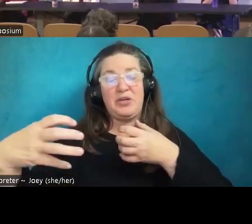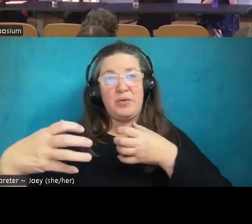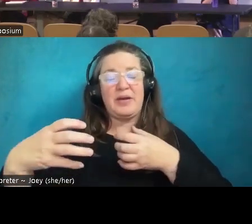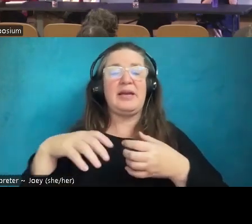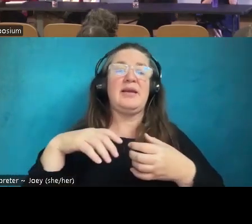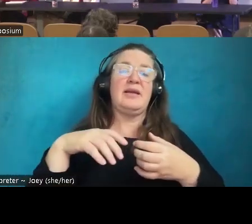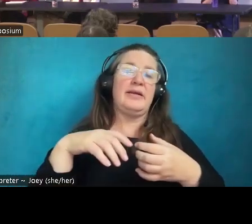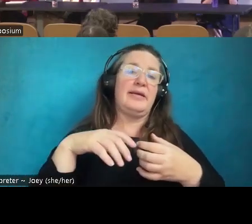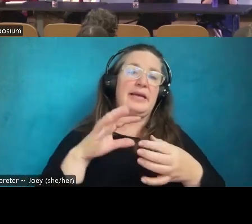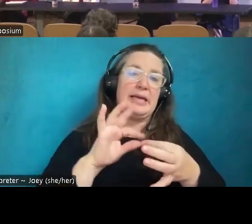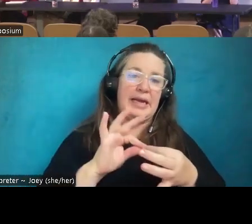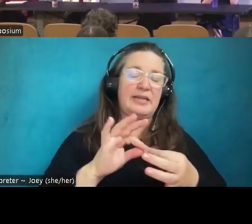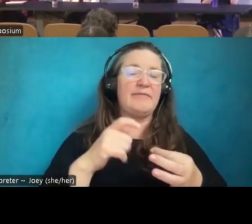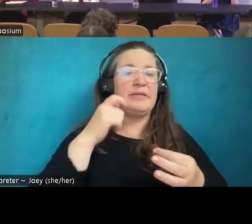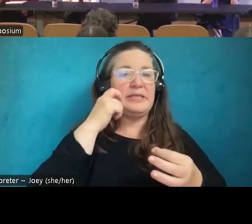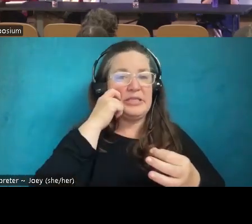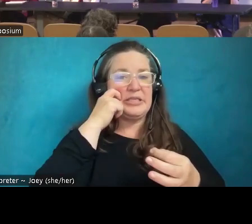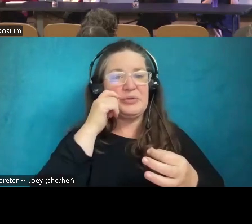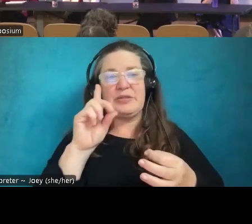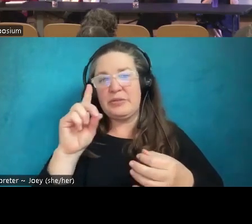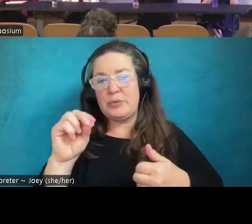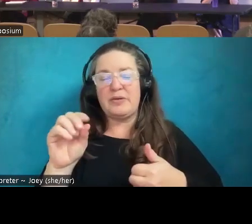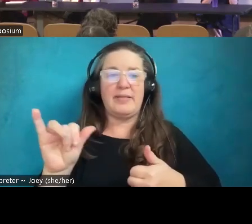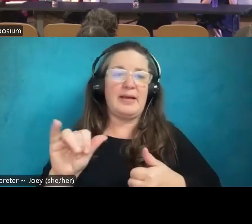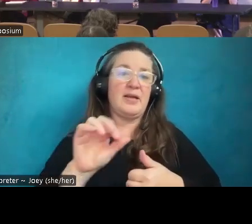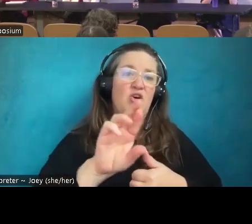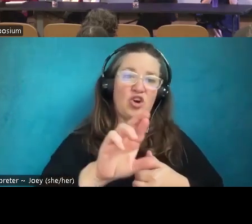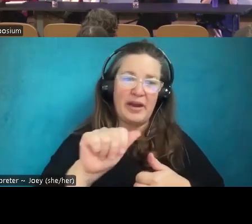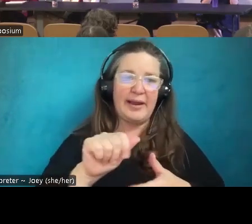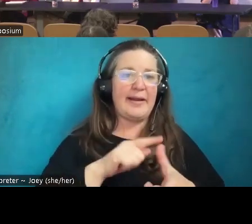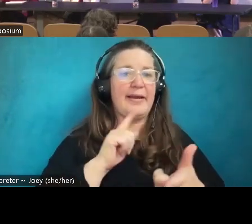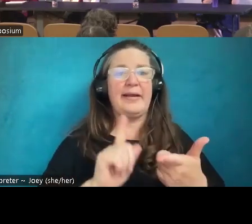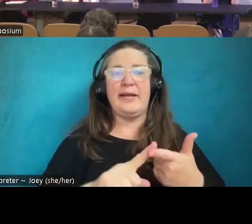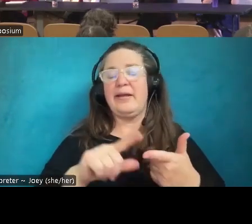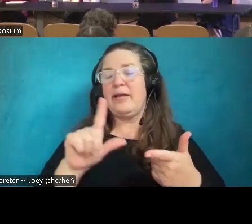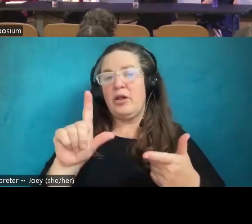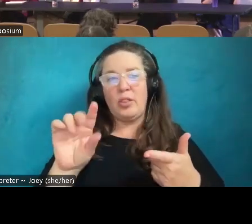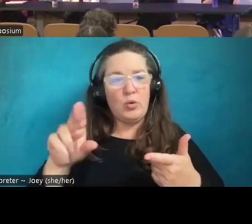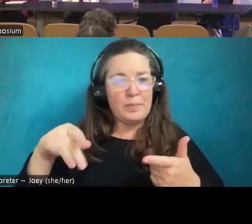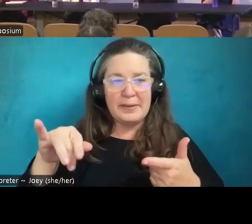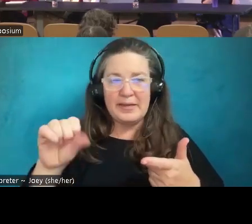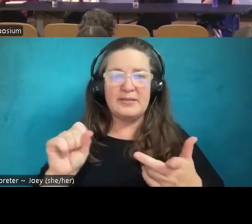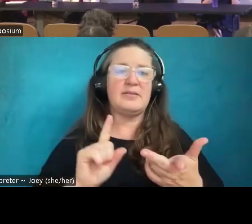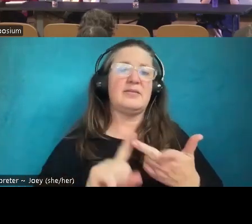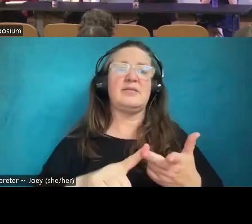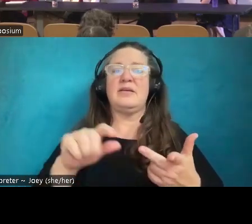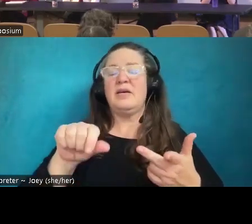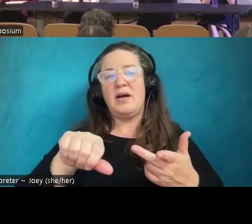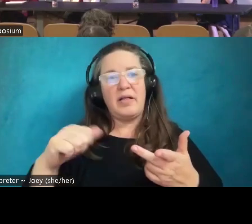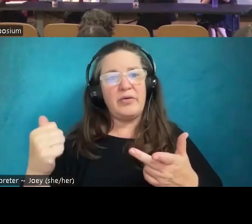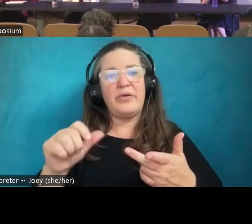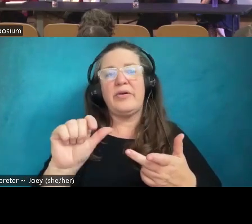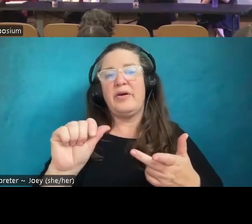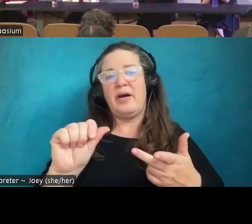rheumatoid arthritis, lupus, Sjogren's syndrome, the autoimmune rheumatologic conditions, and then